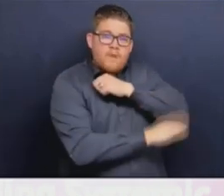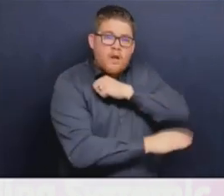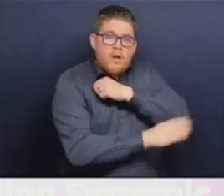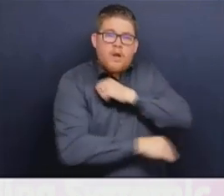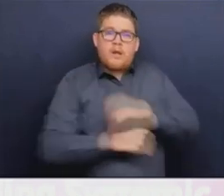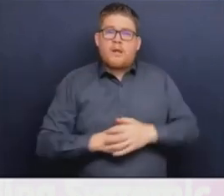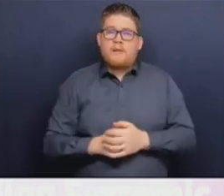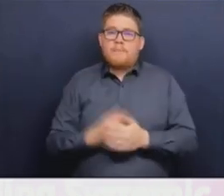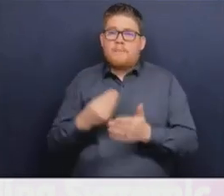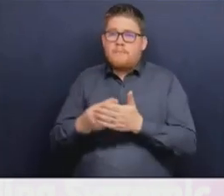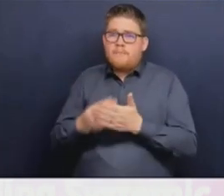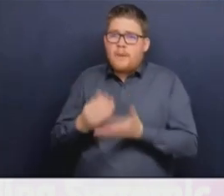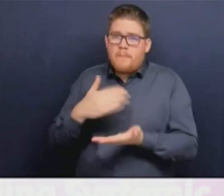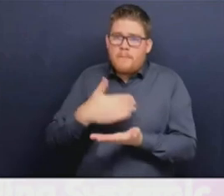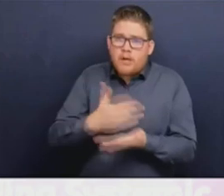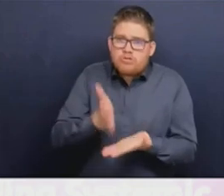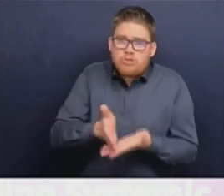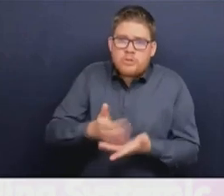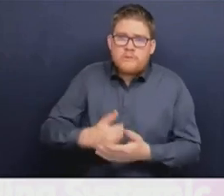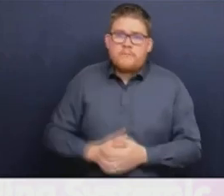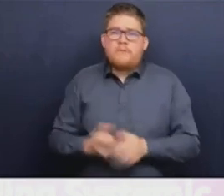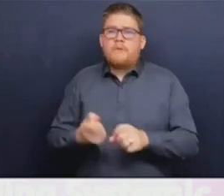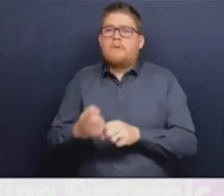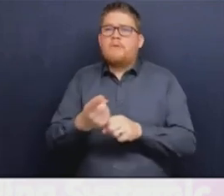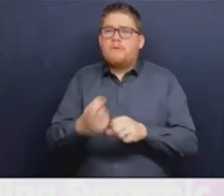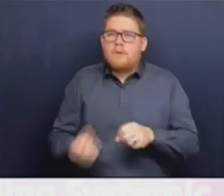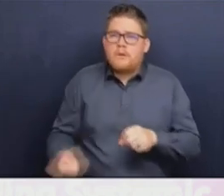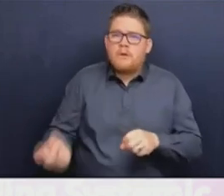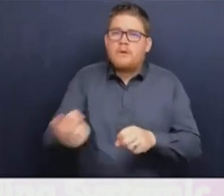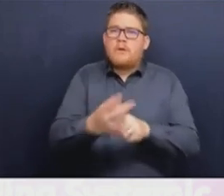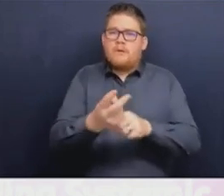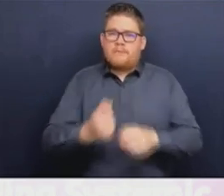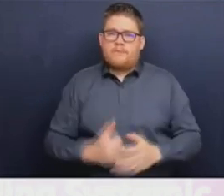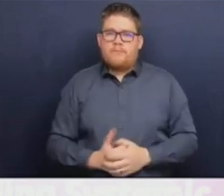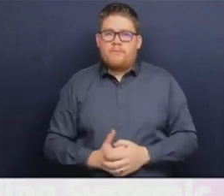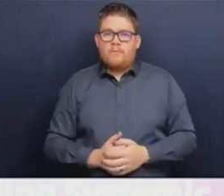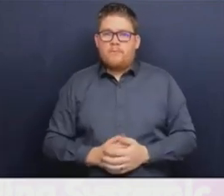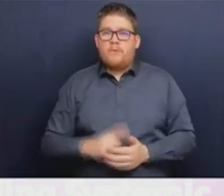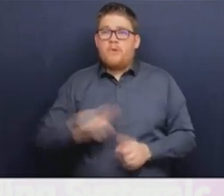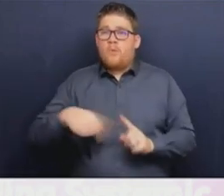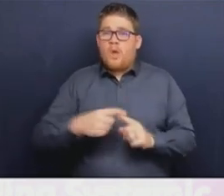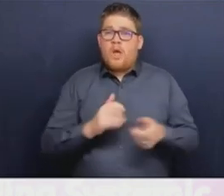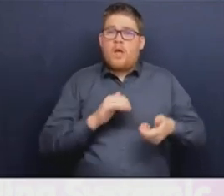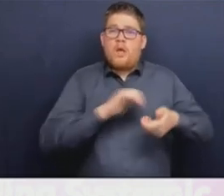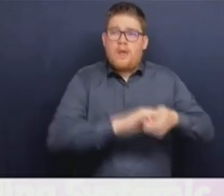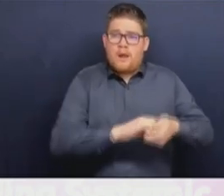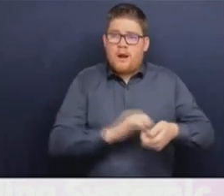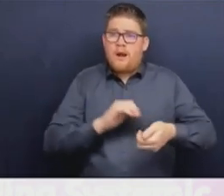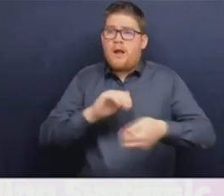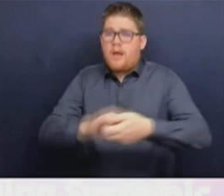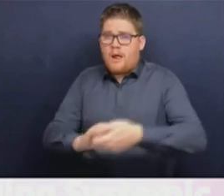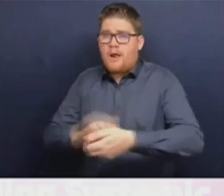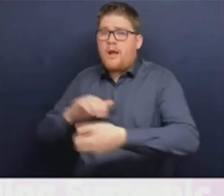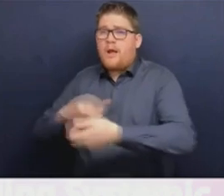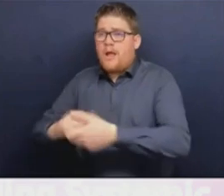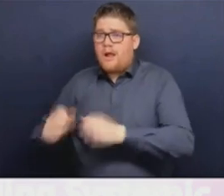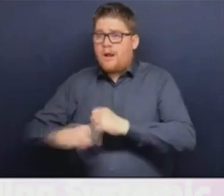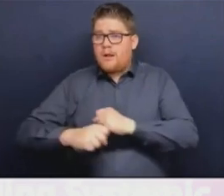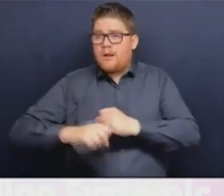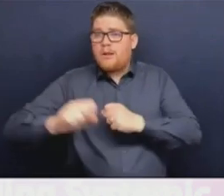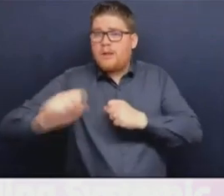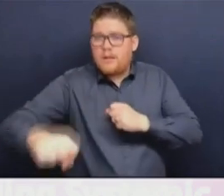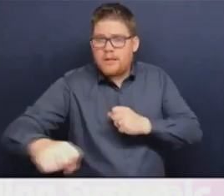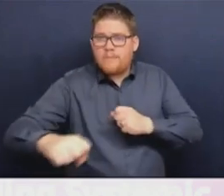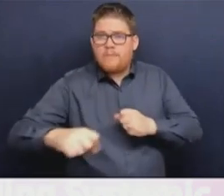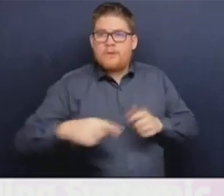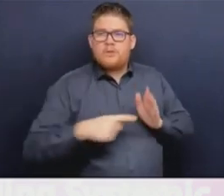we have, the more time we have to consult about what it means, the better outcomes are going to be. This is a beginning, and I don't think